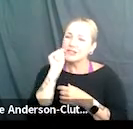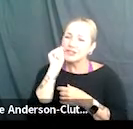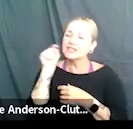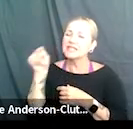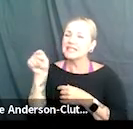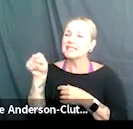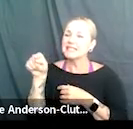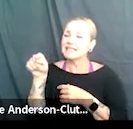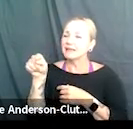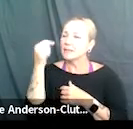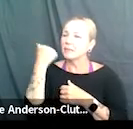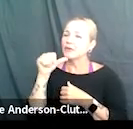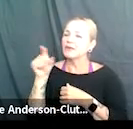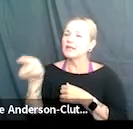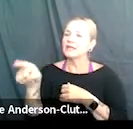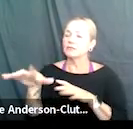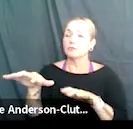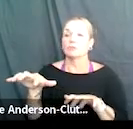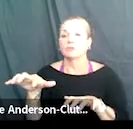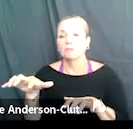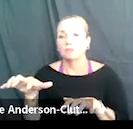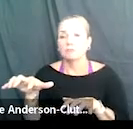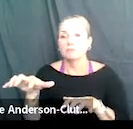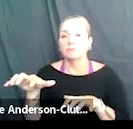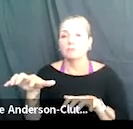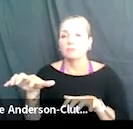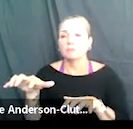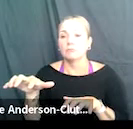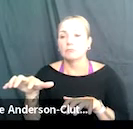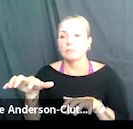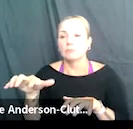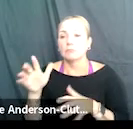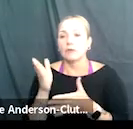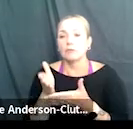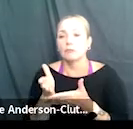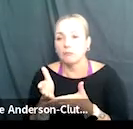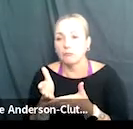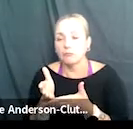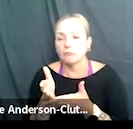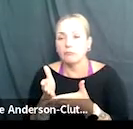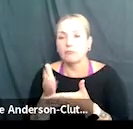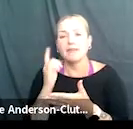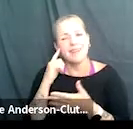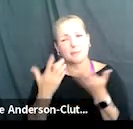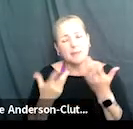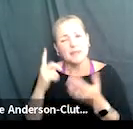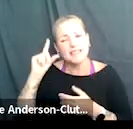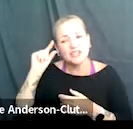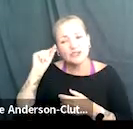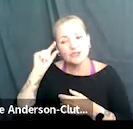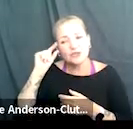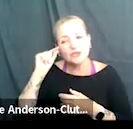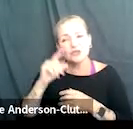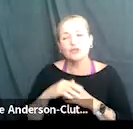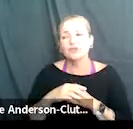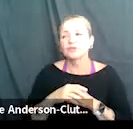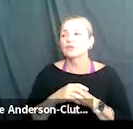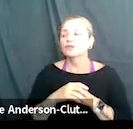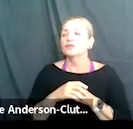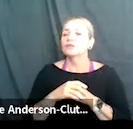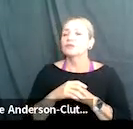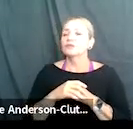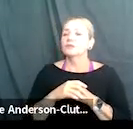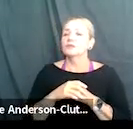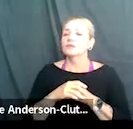stop and just not do anything. As I followed him a little bit and observed it, he did start to seem to